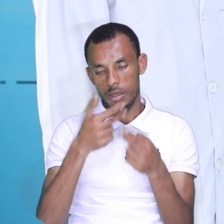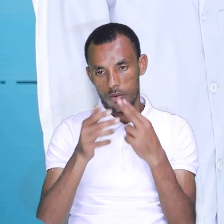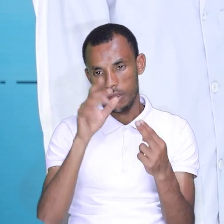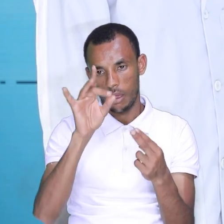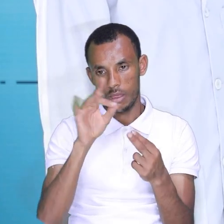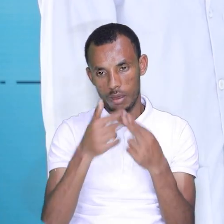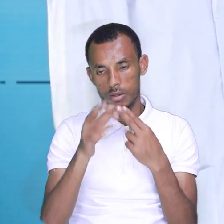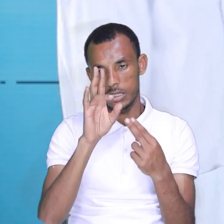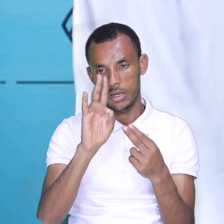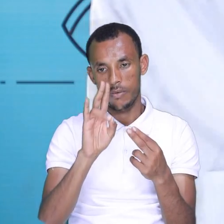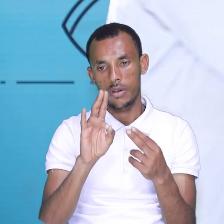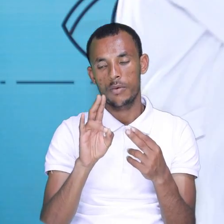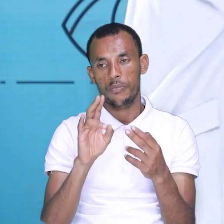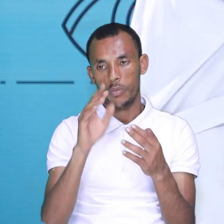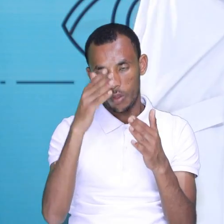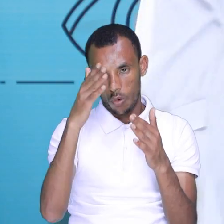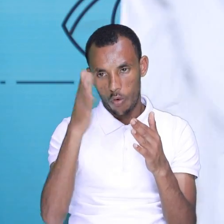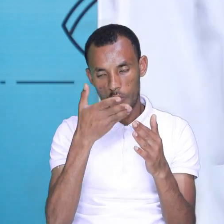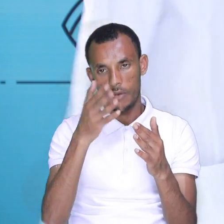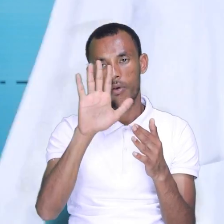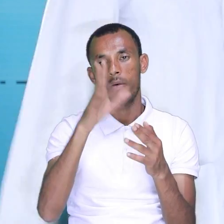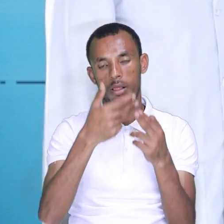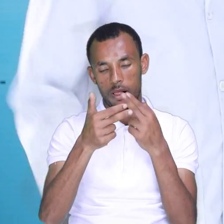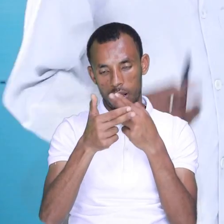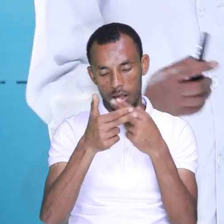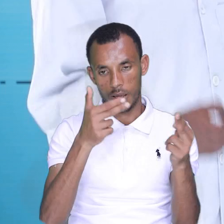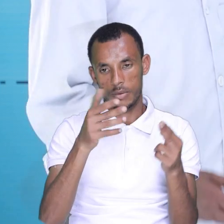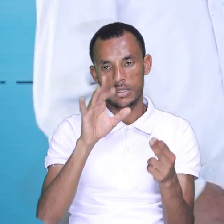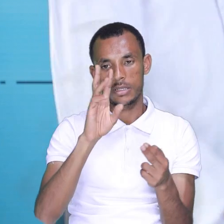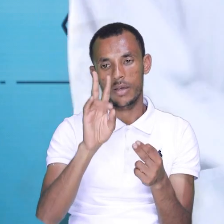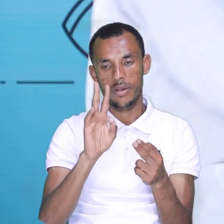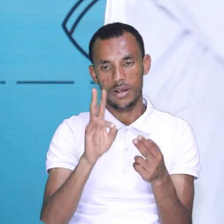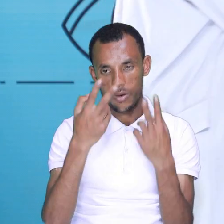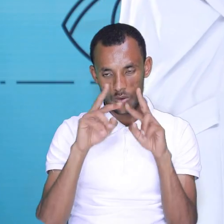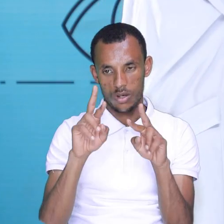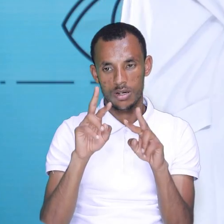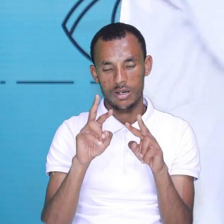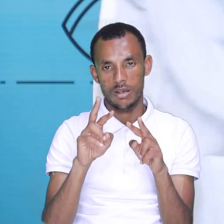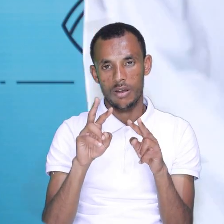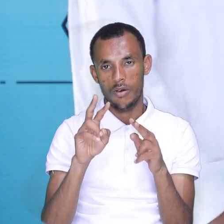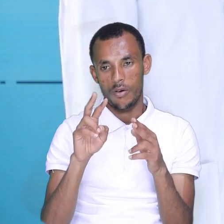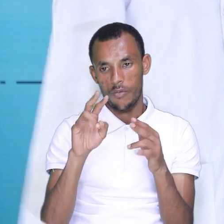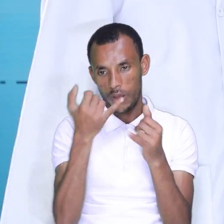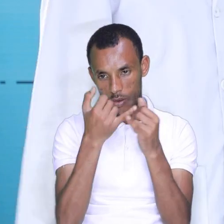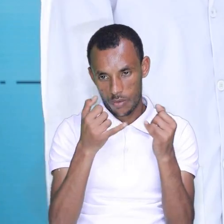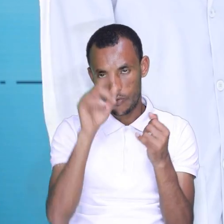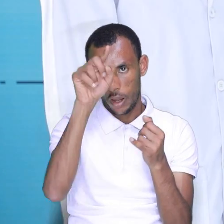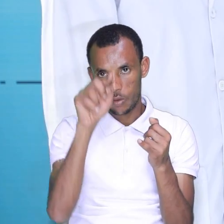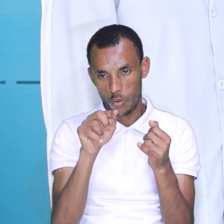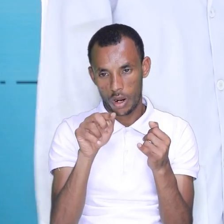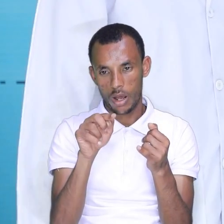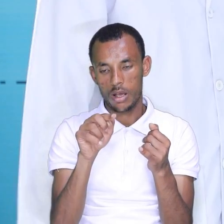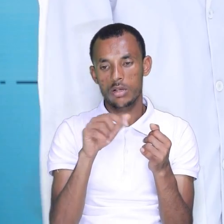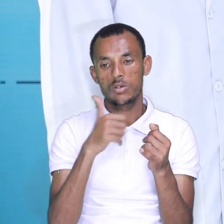factorial over 5 times 7 factorial. Take care. the factorial, it used only for 7, not for